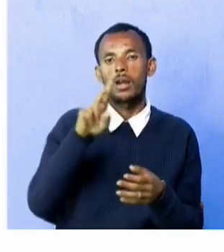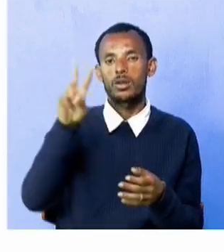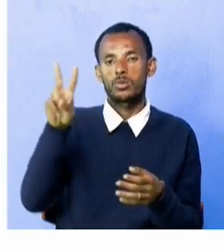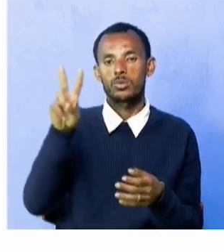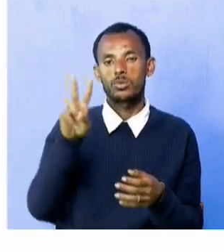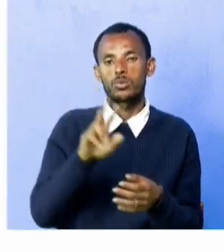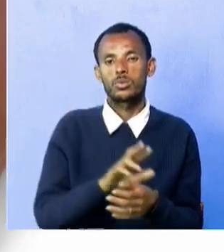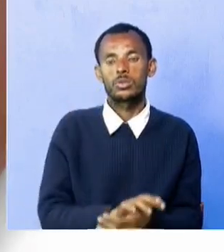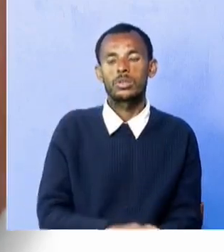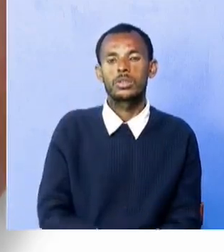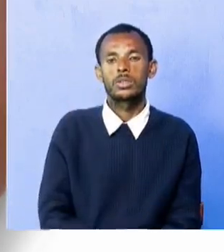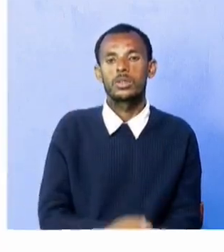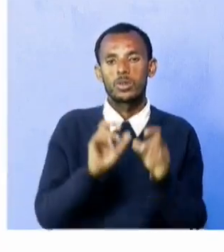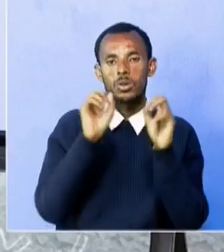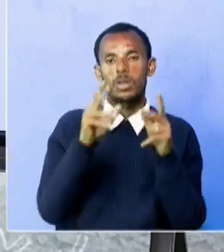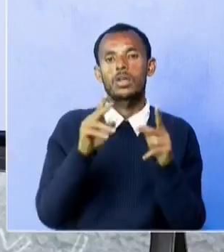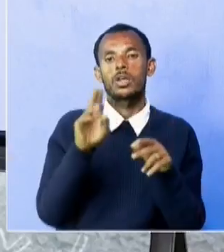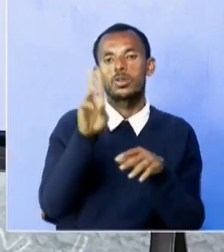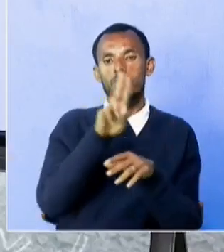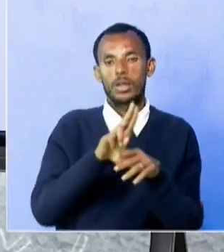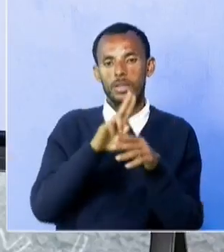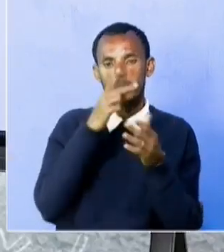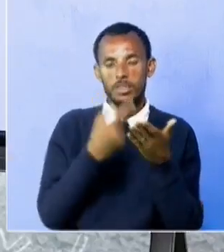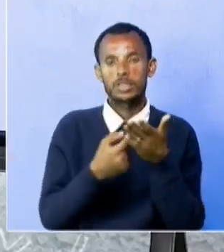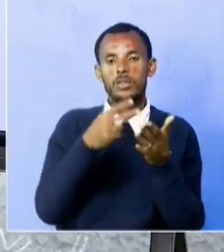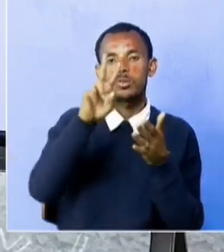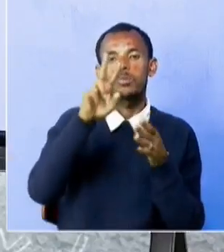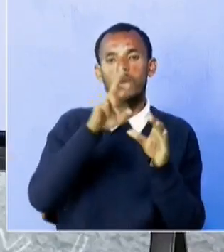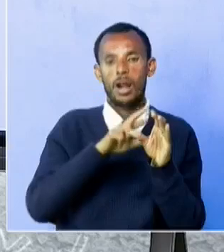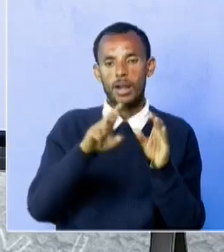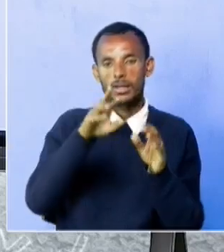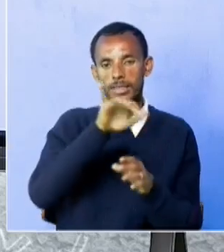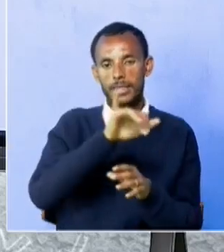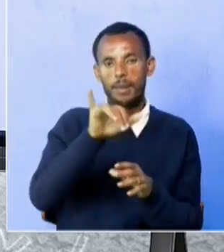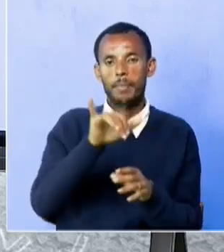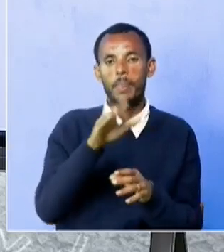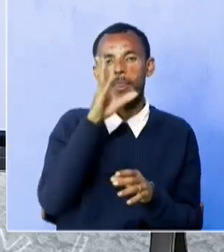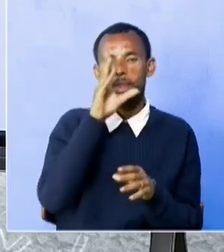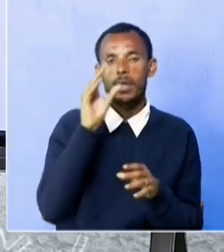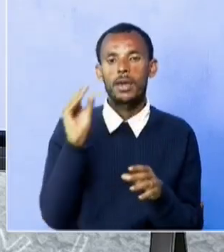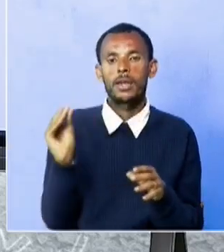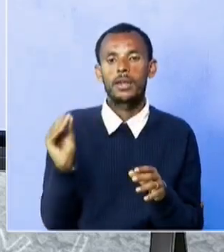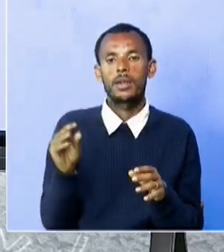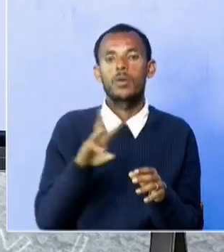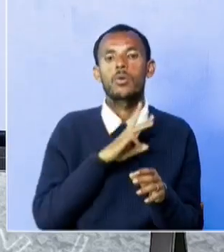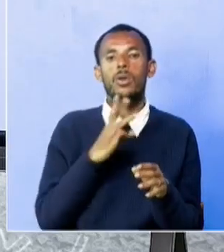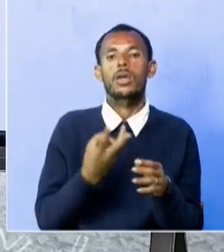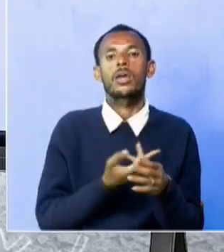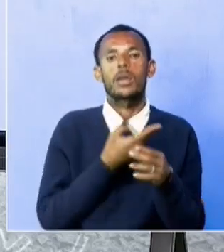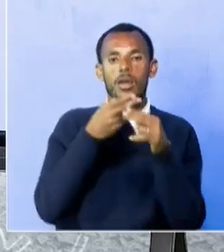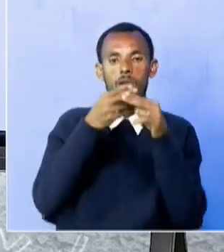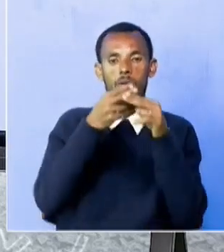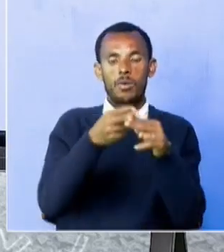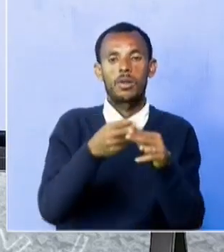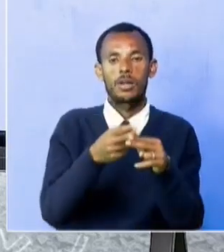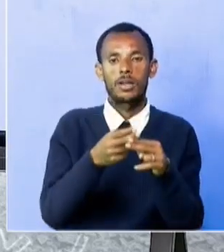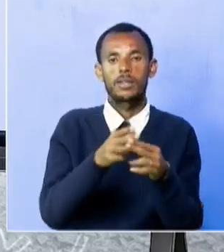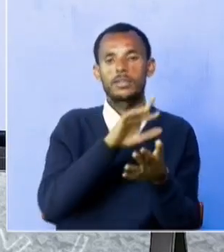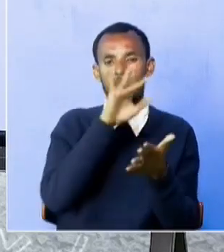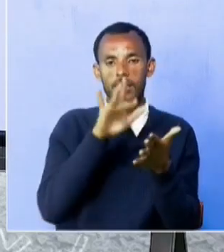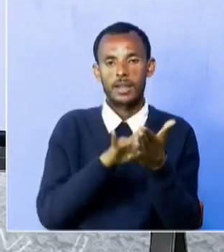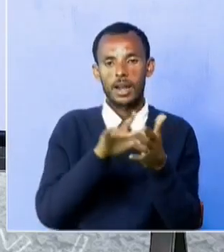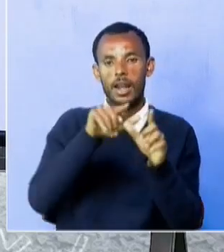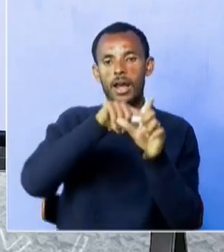R2, okay? Usually these two are the same, and we call a central